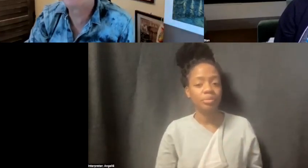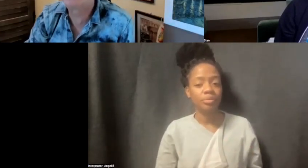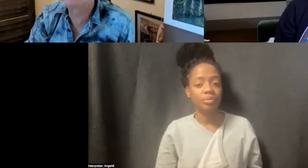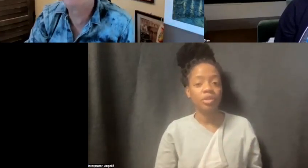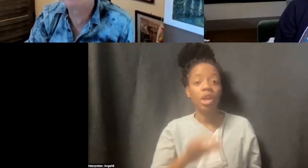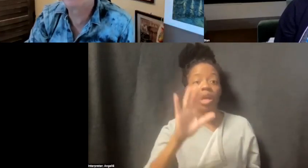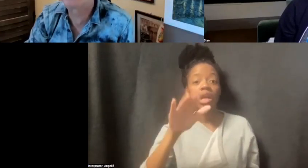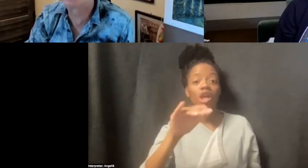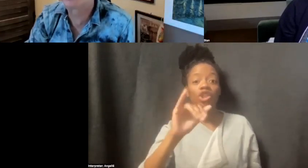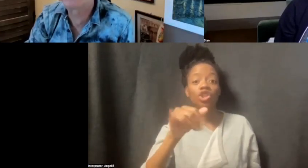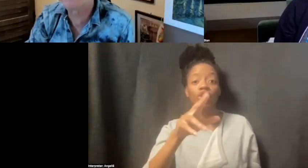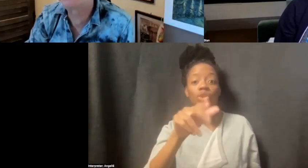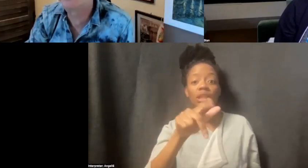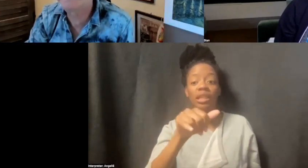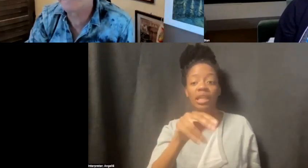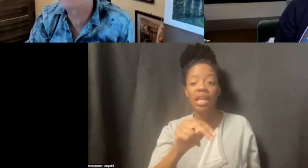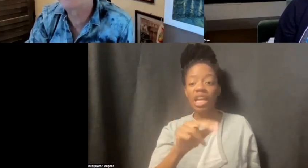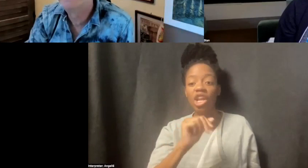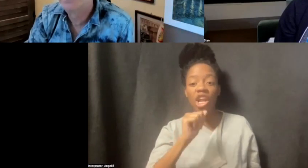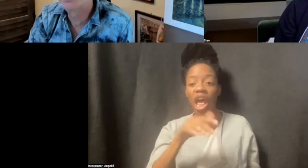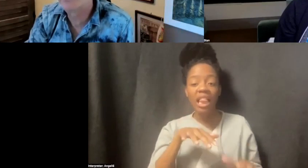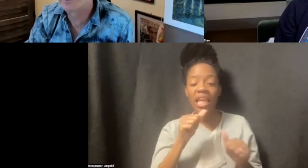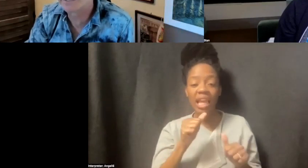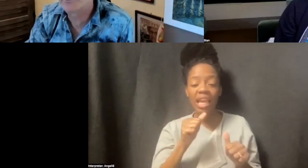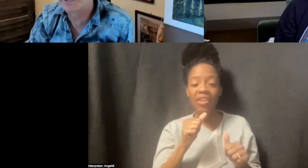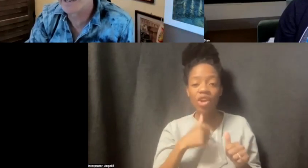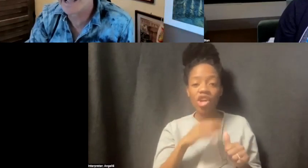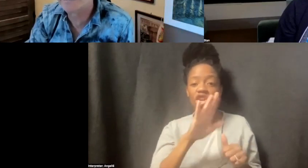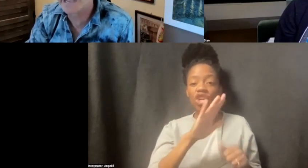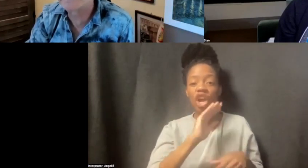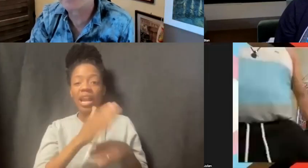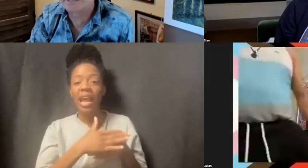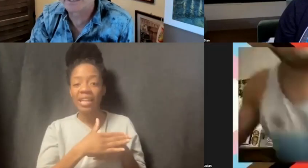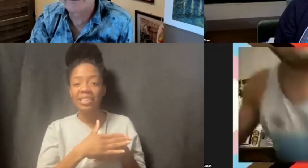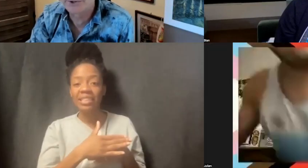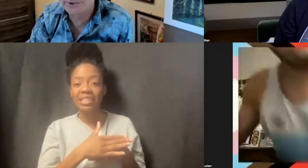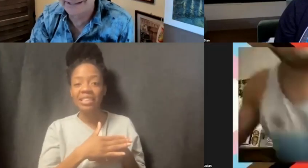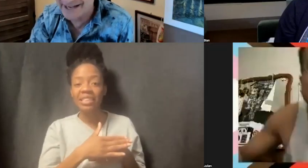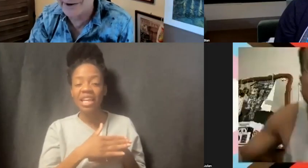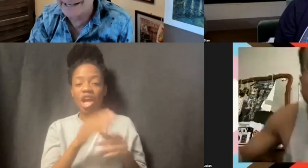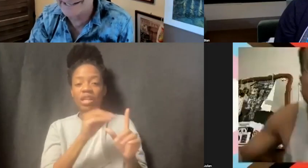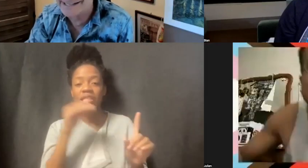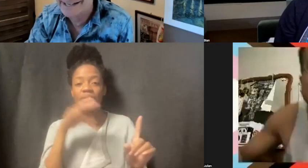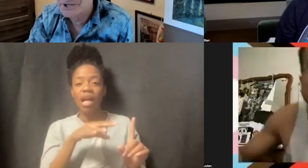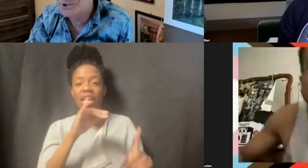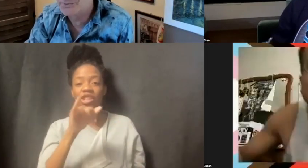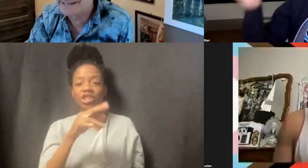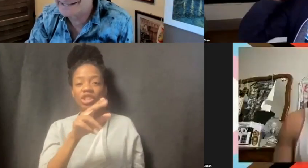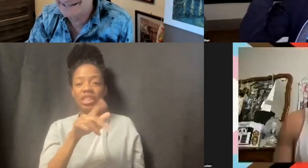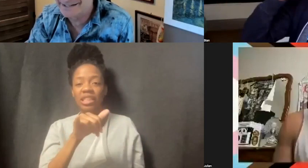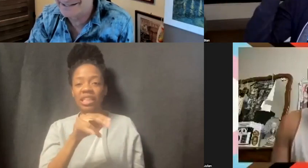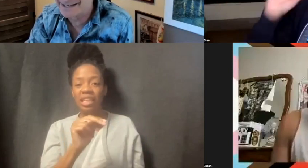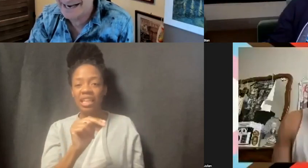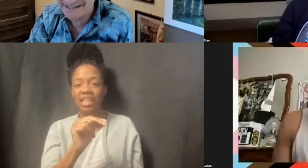leave. I see you're leaving because we were going to get you in next. Okay, we're gonna add a spotlight for Julian. There he is. You've